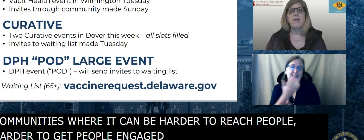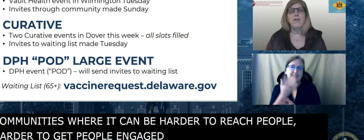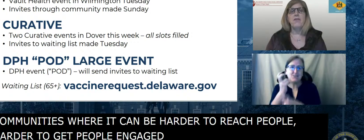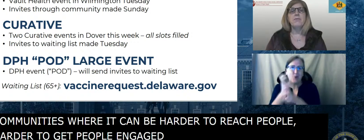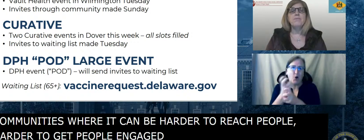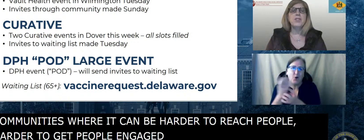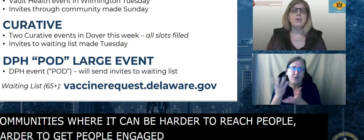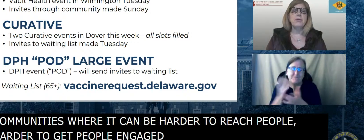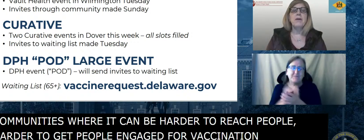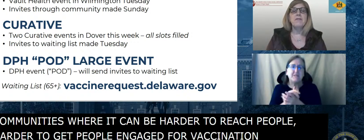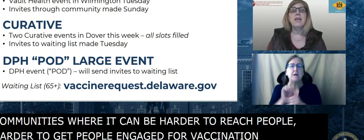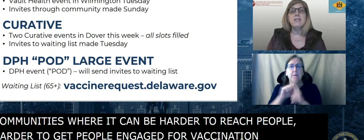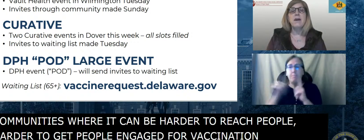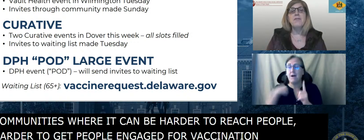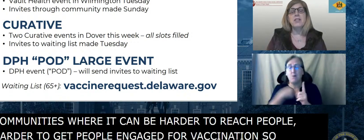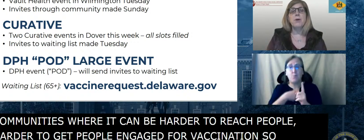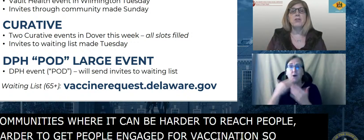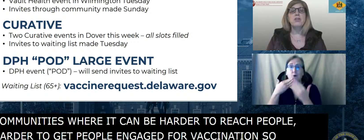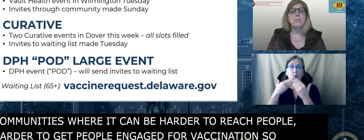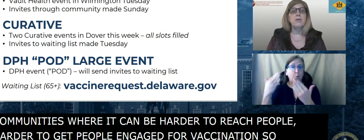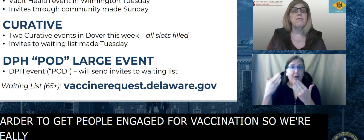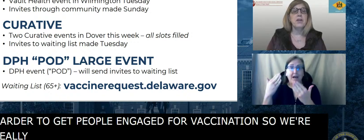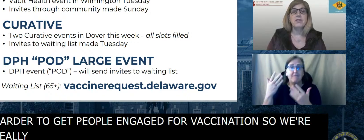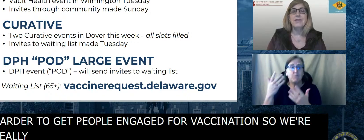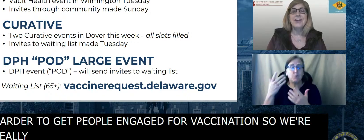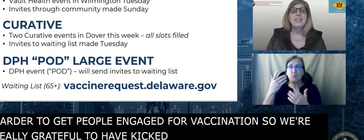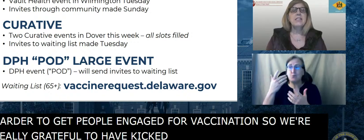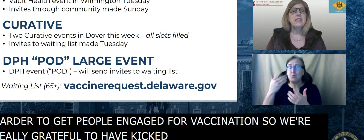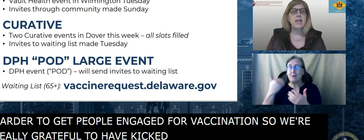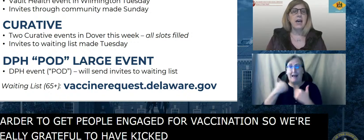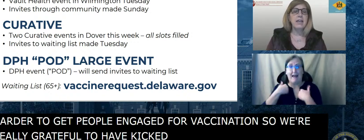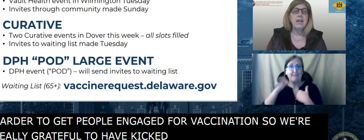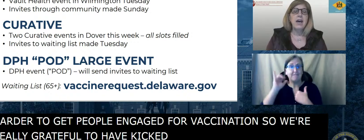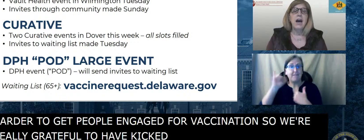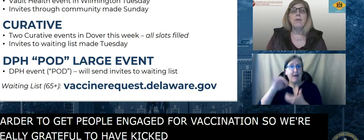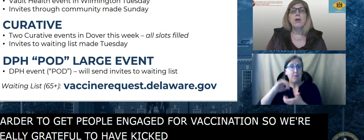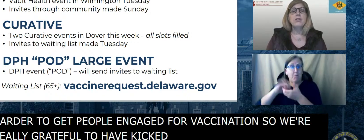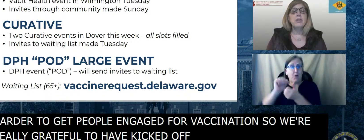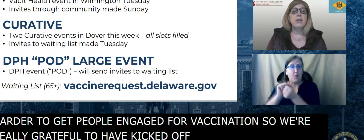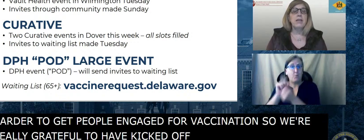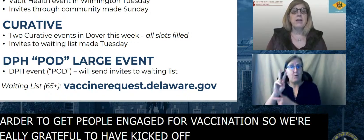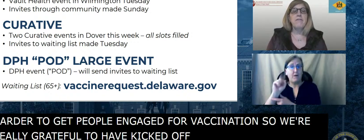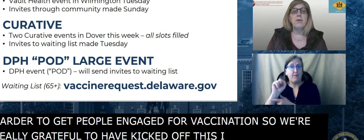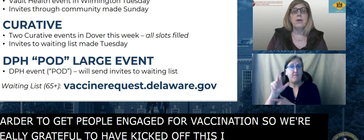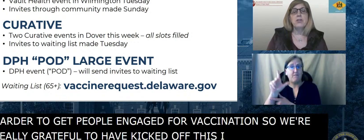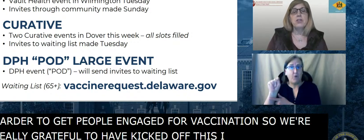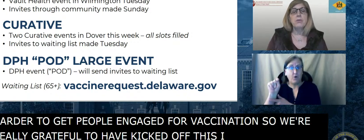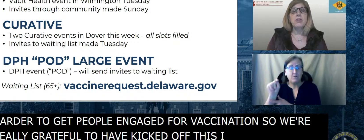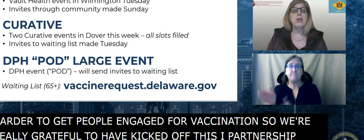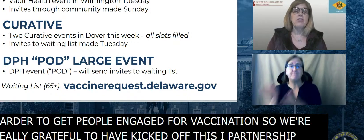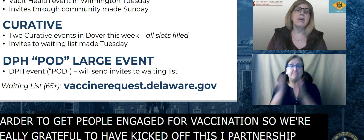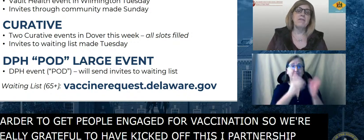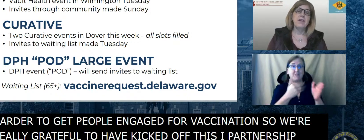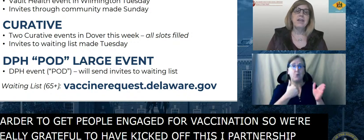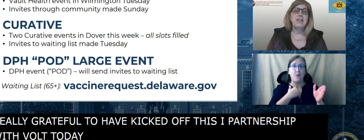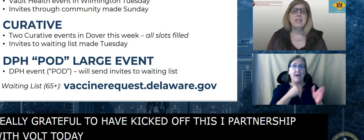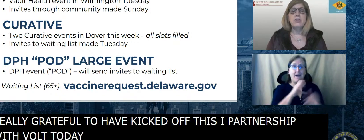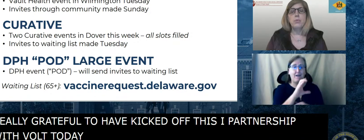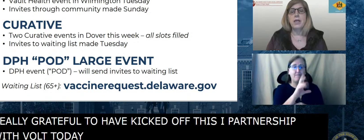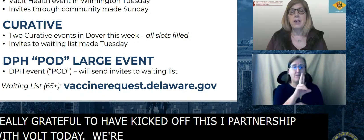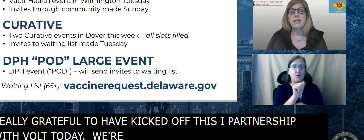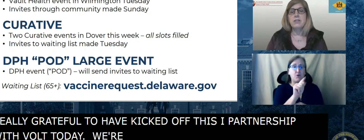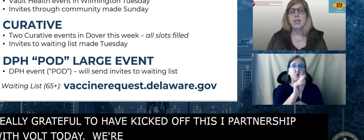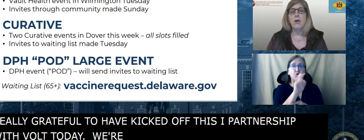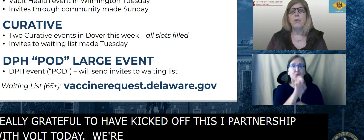really grateful to have kicked off this partnership with Vault today. We're also kicking off our partnership with Curative